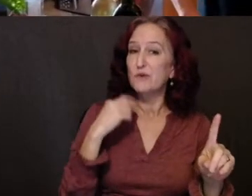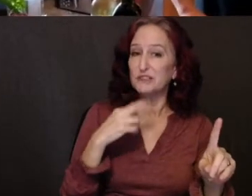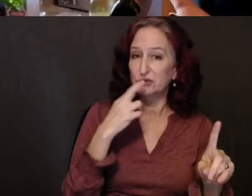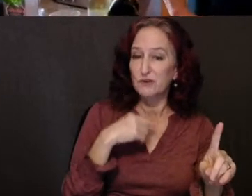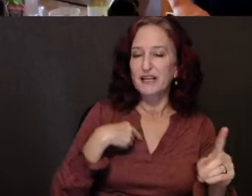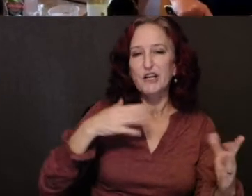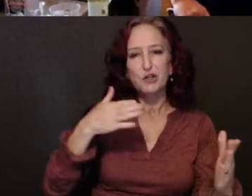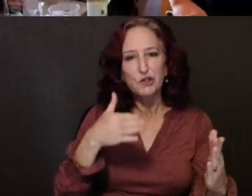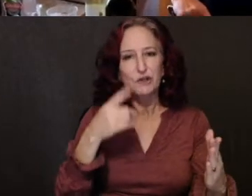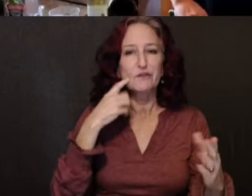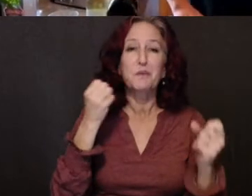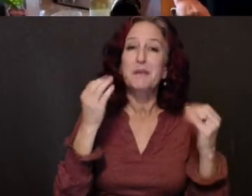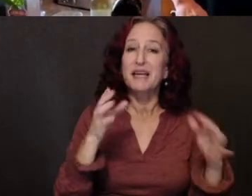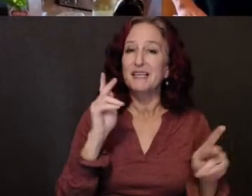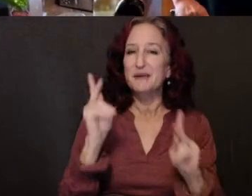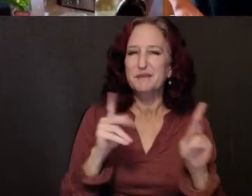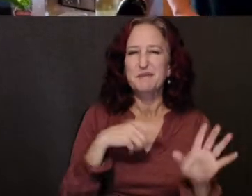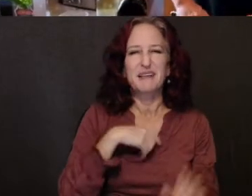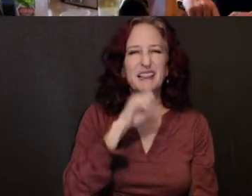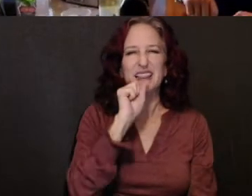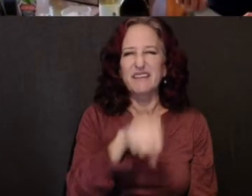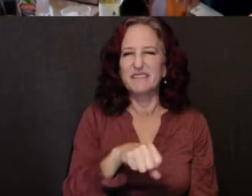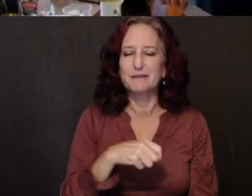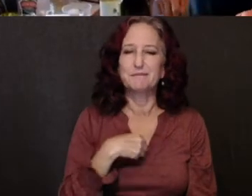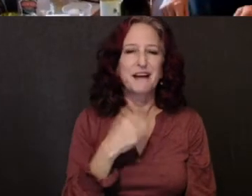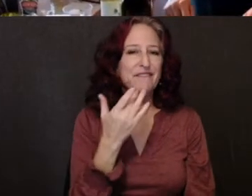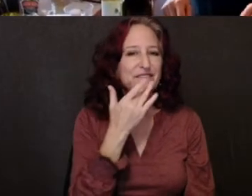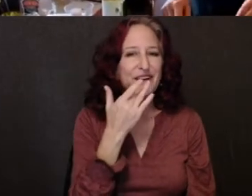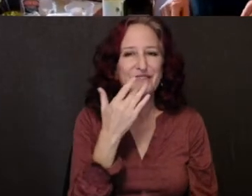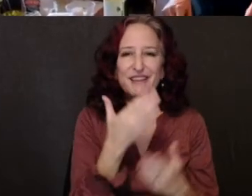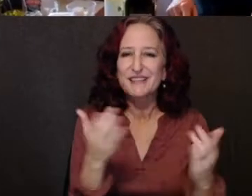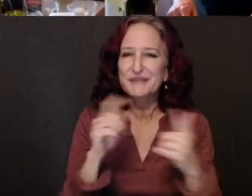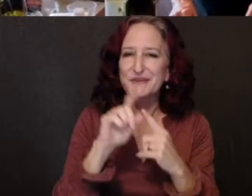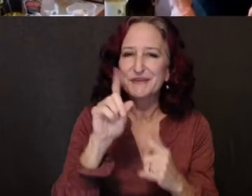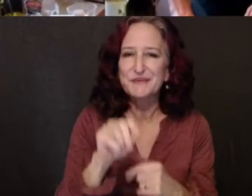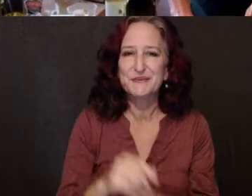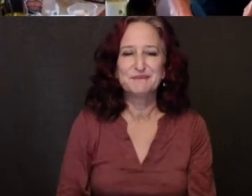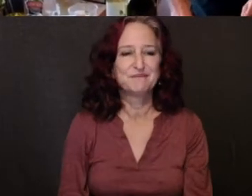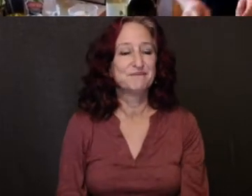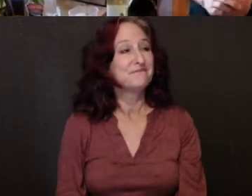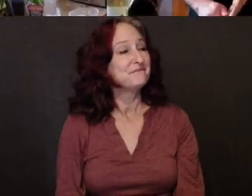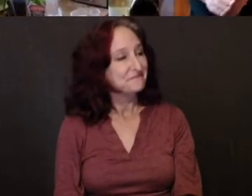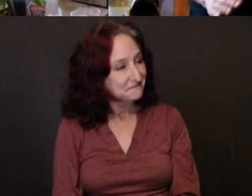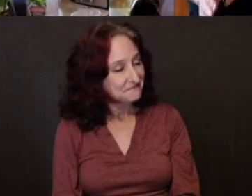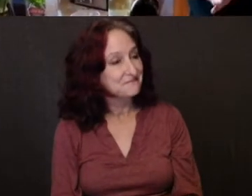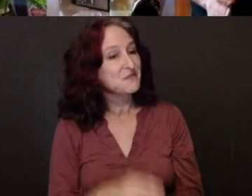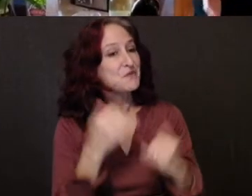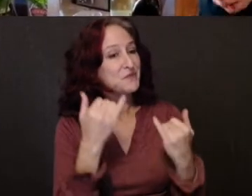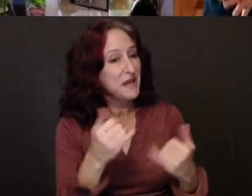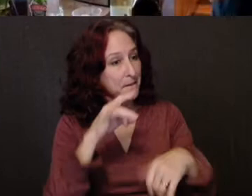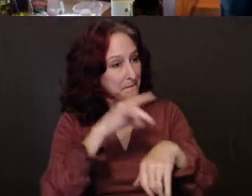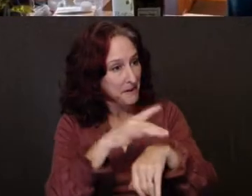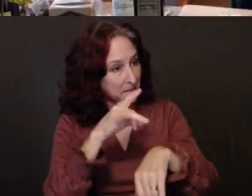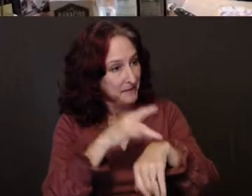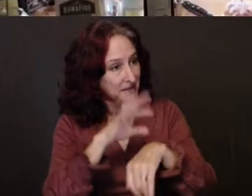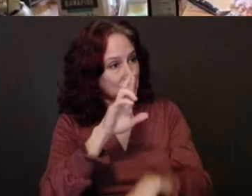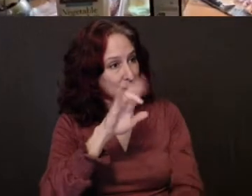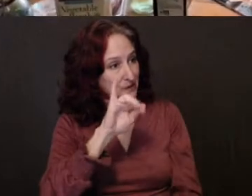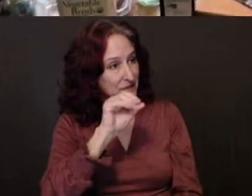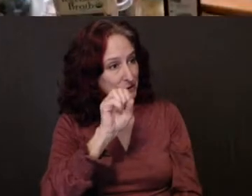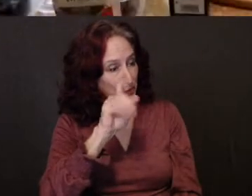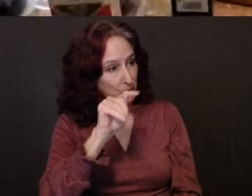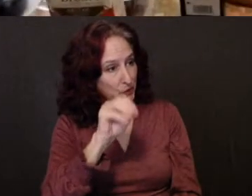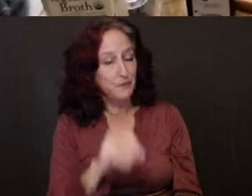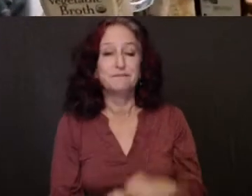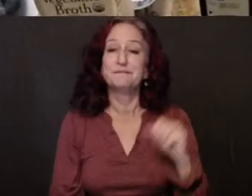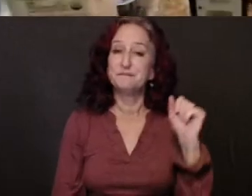cook for you know, I always do this big thing around the holidays for at the restaurant where I cook for a bunch of people, and I love it.